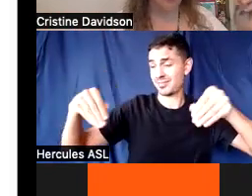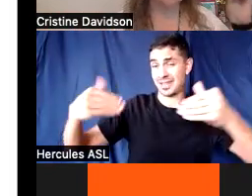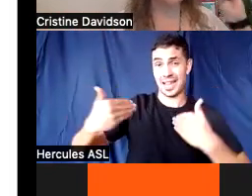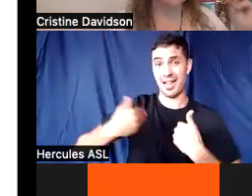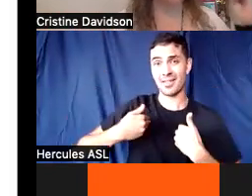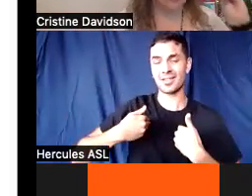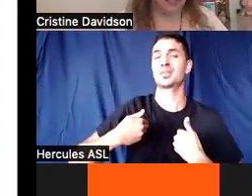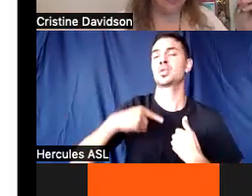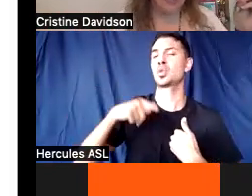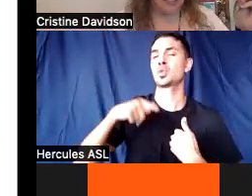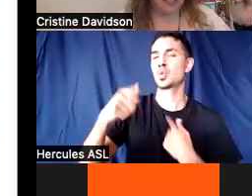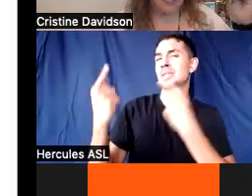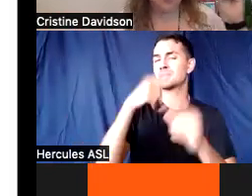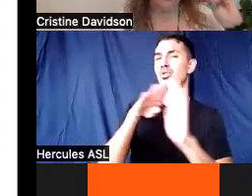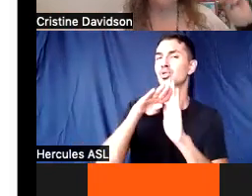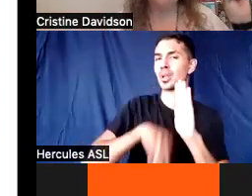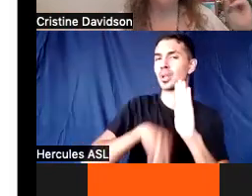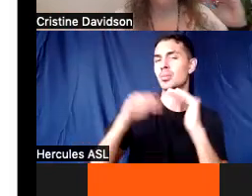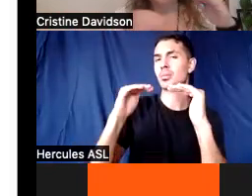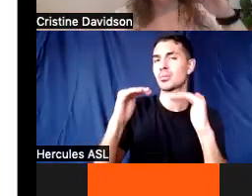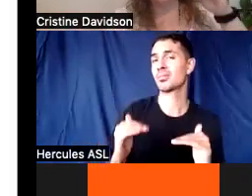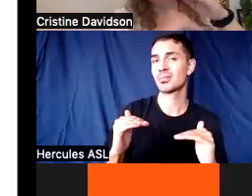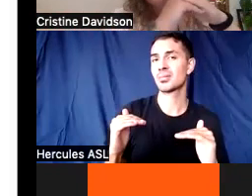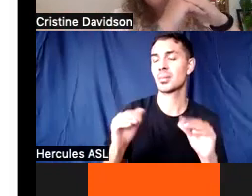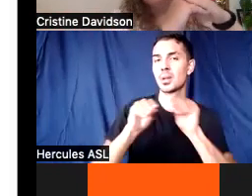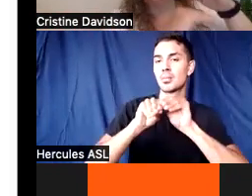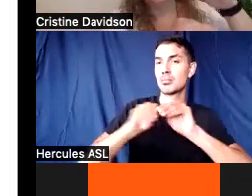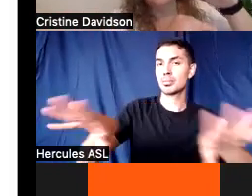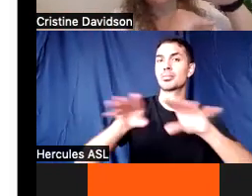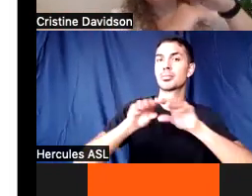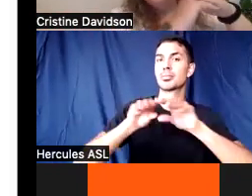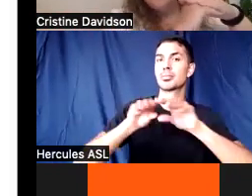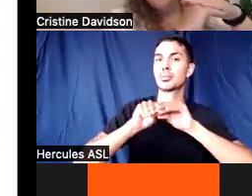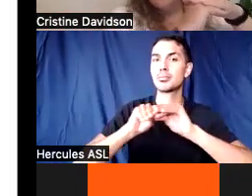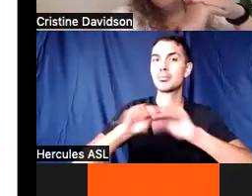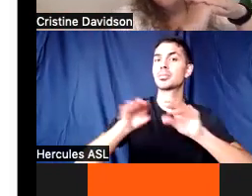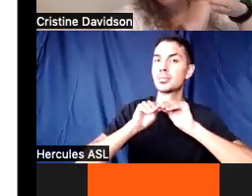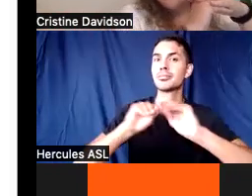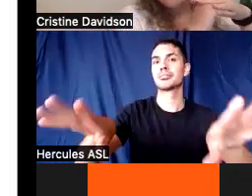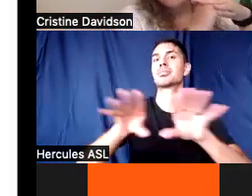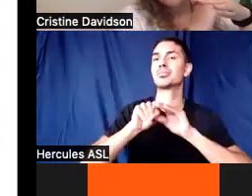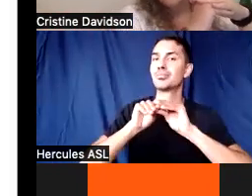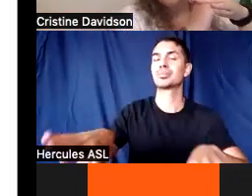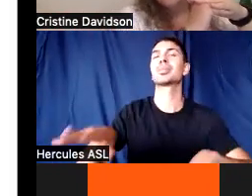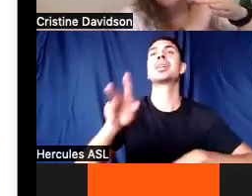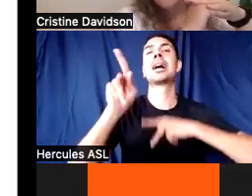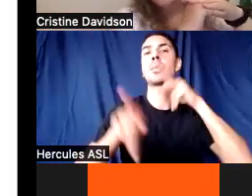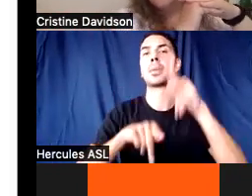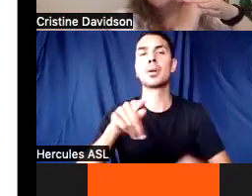that promoting a set of beliefs is really important to uphold the oppressive